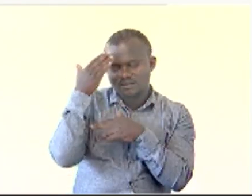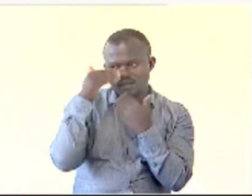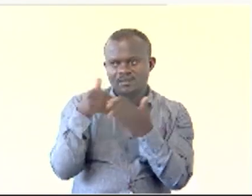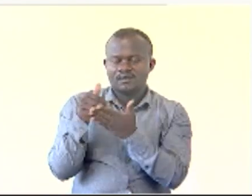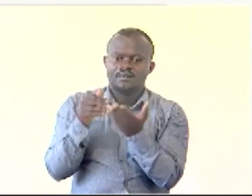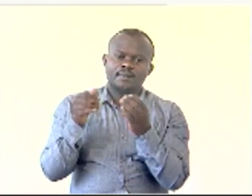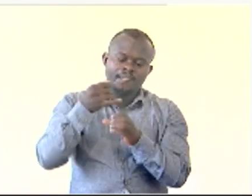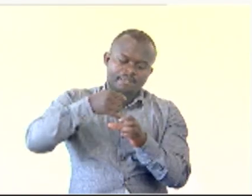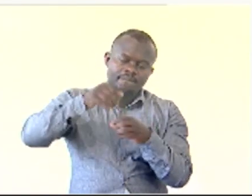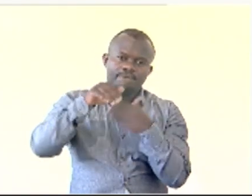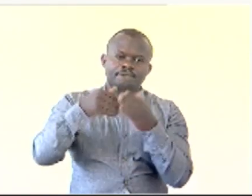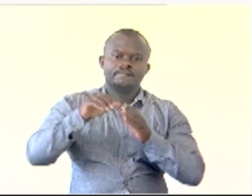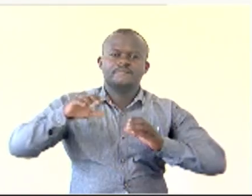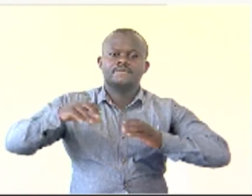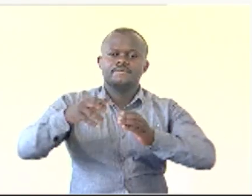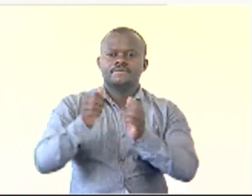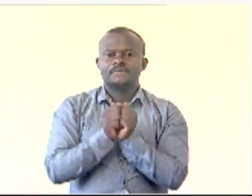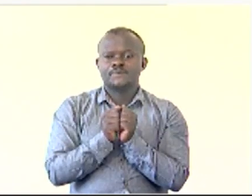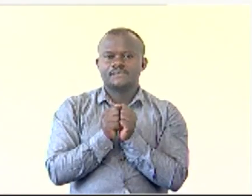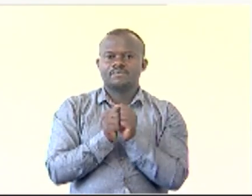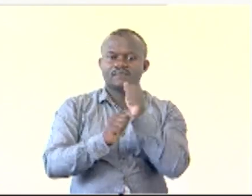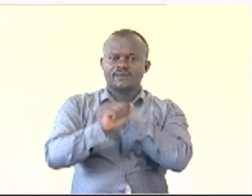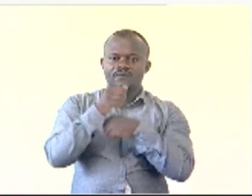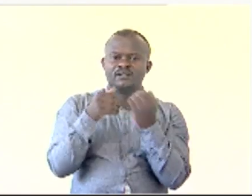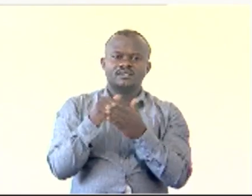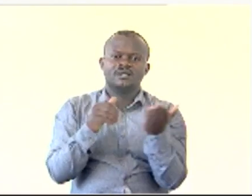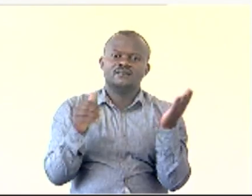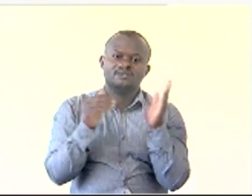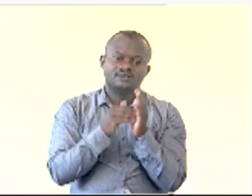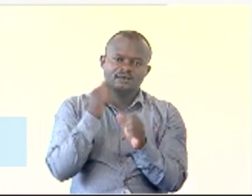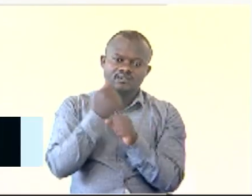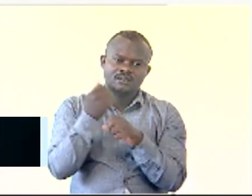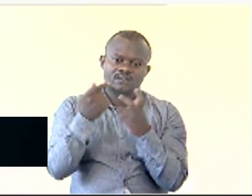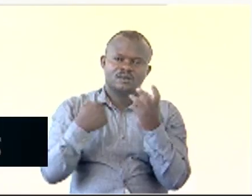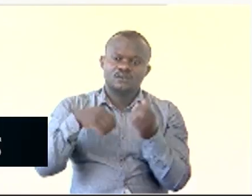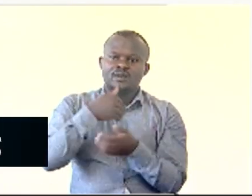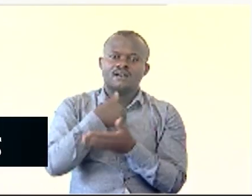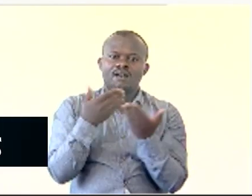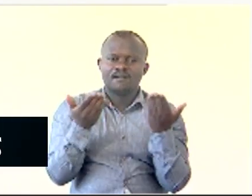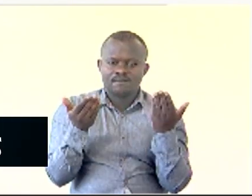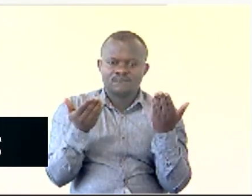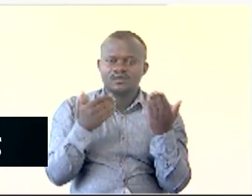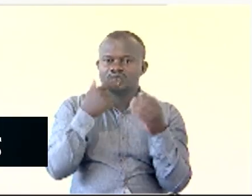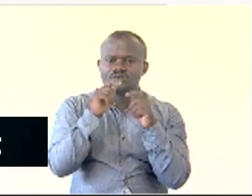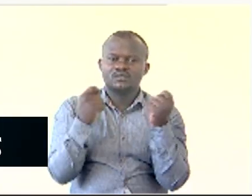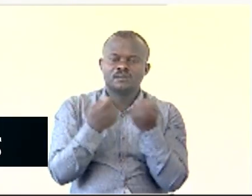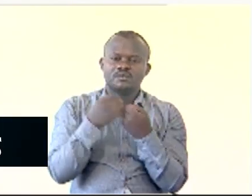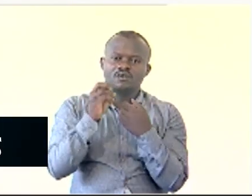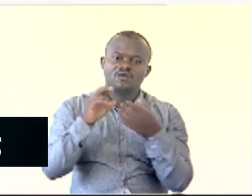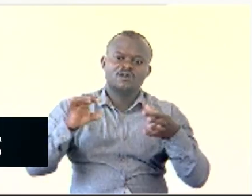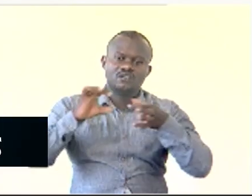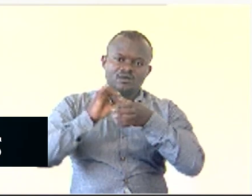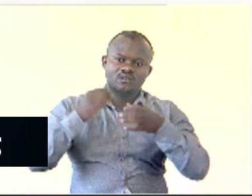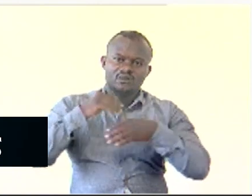call movement. Function and classification. We have two types of joints. We